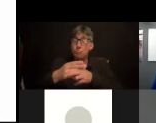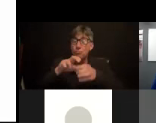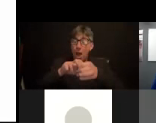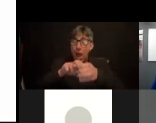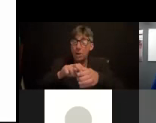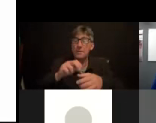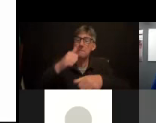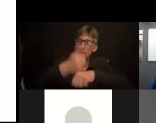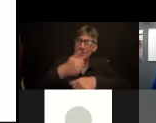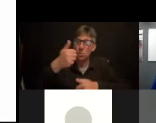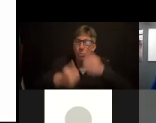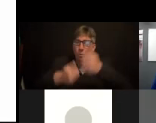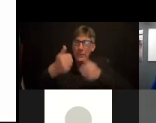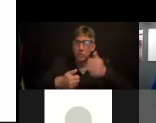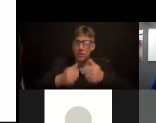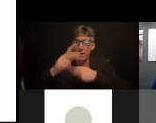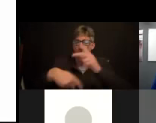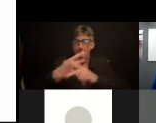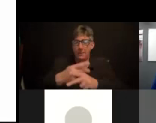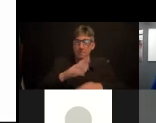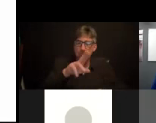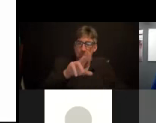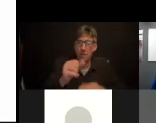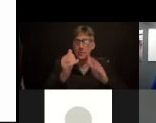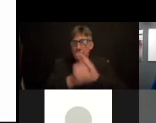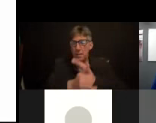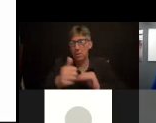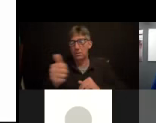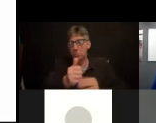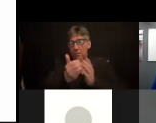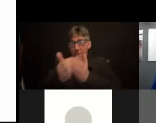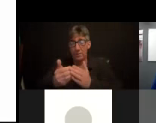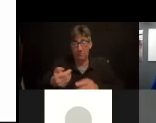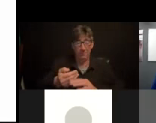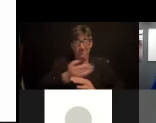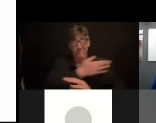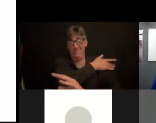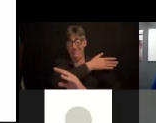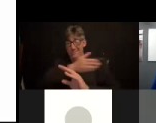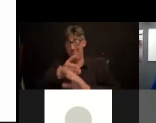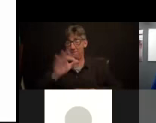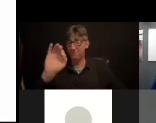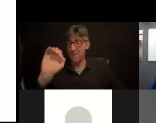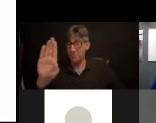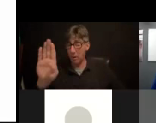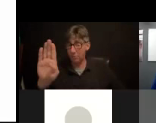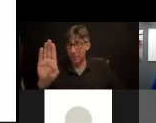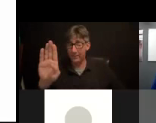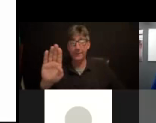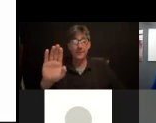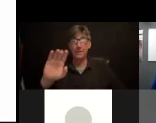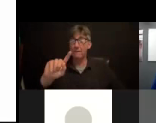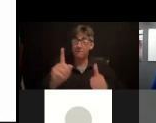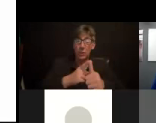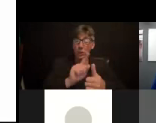indexed back to the last month of February. And what this shows is that ridership dropped precipitously in the first few weeks of the pandemic